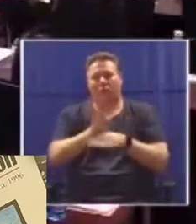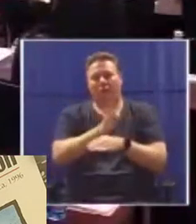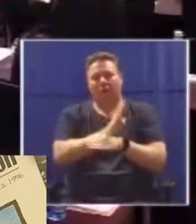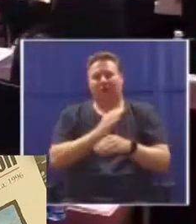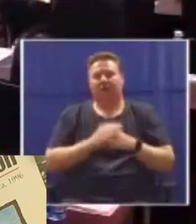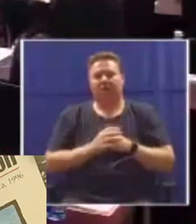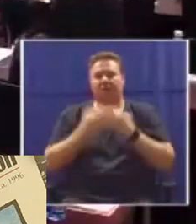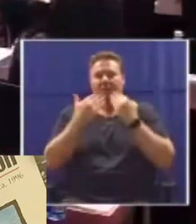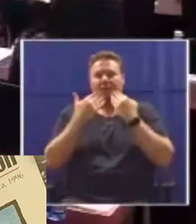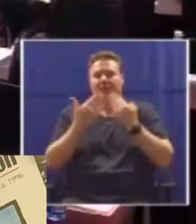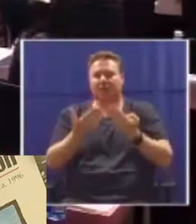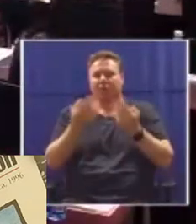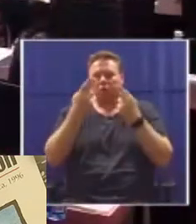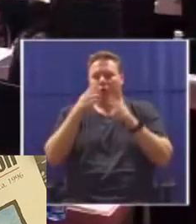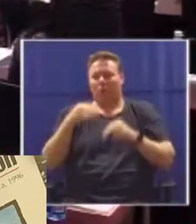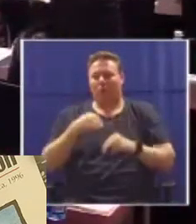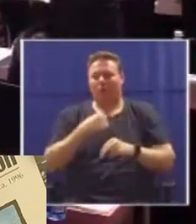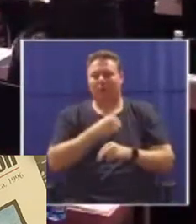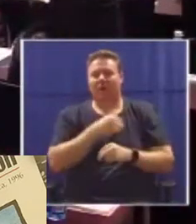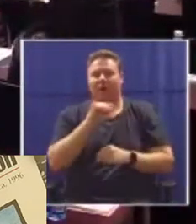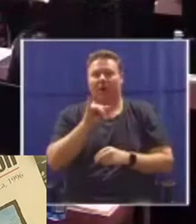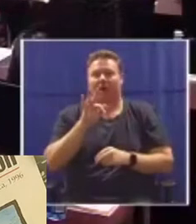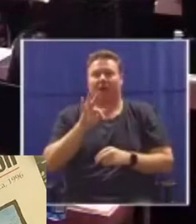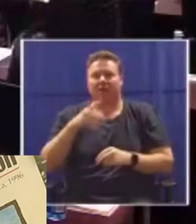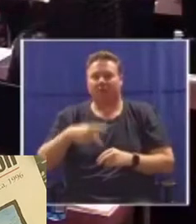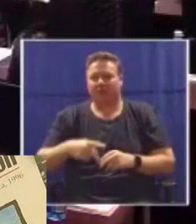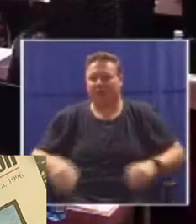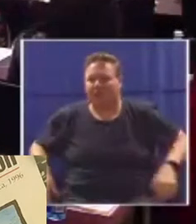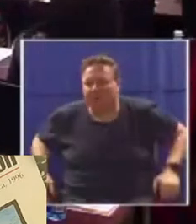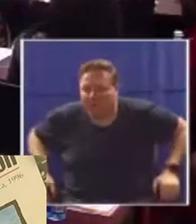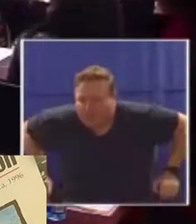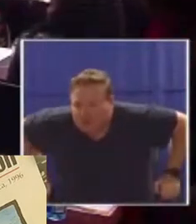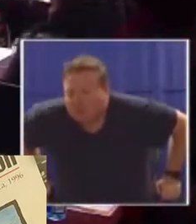Thank you, Honorable Member. The IFP.